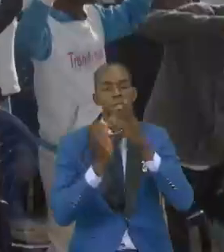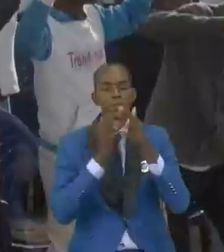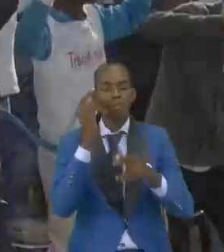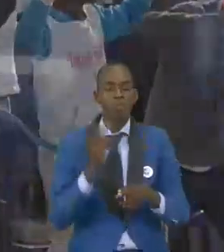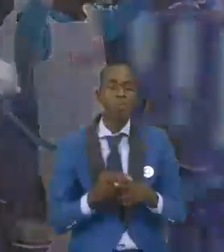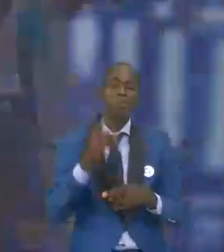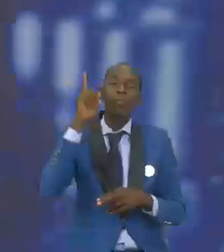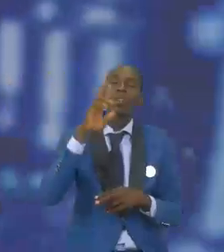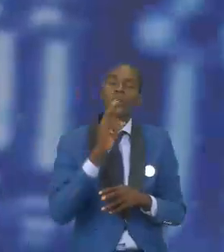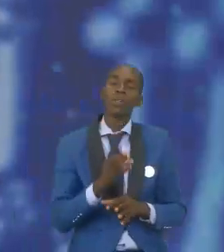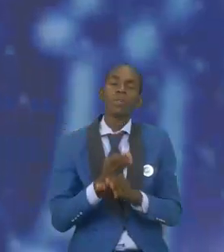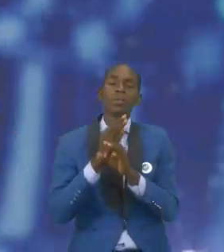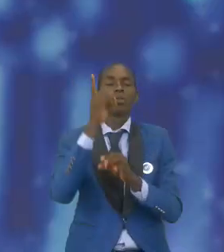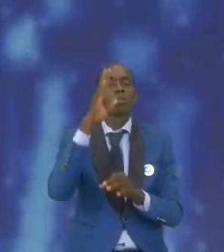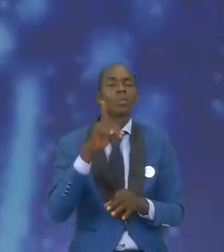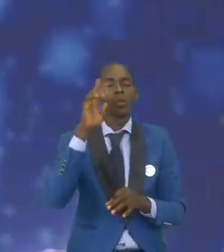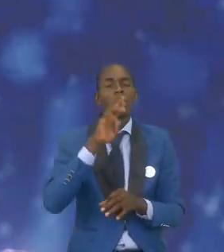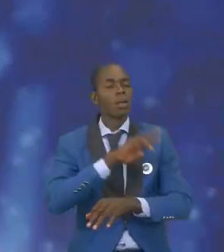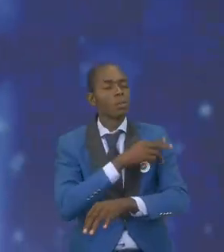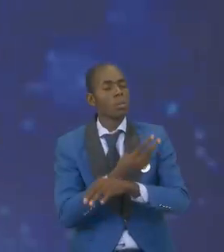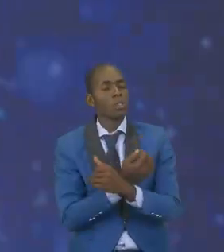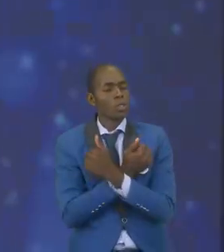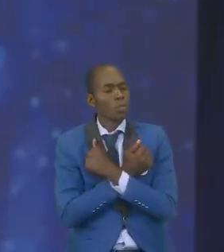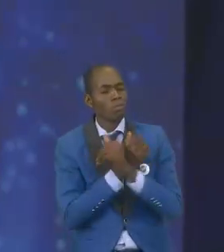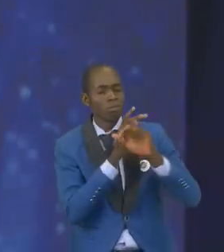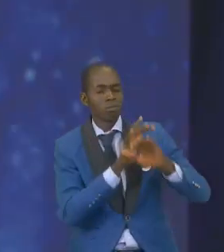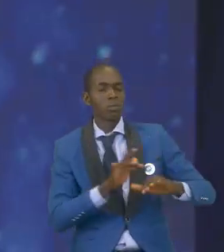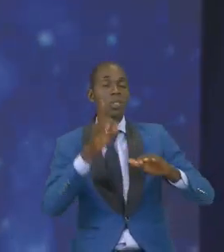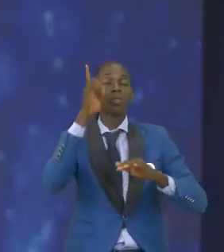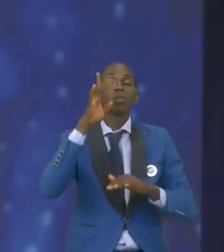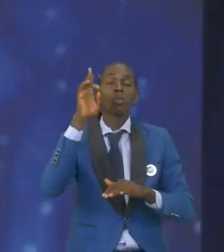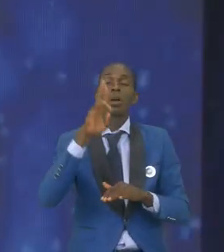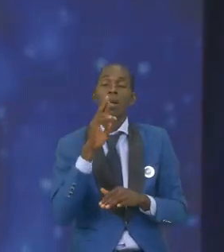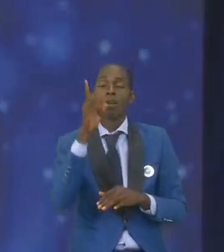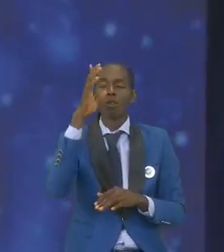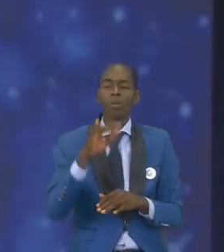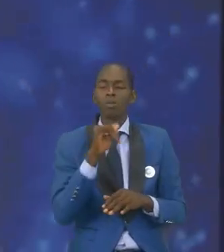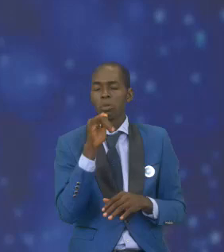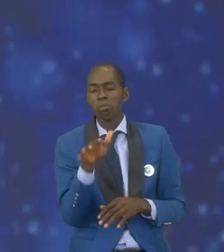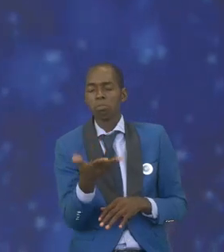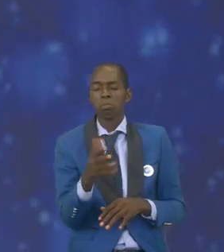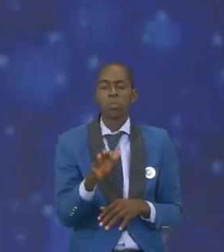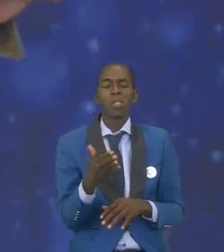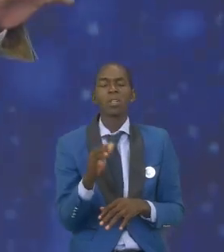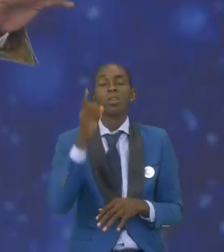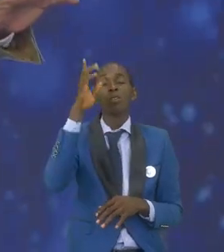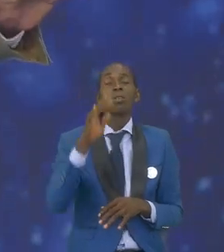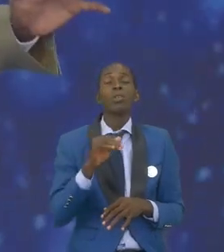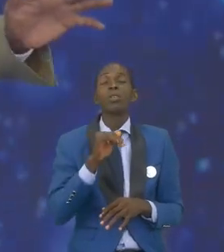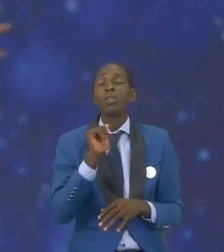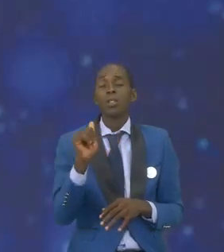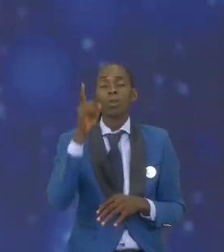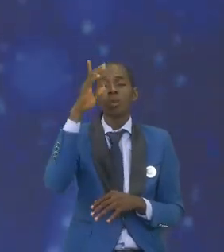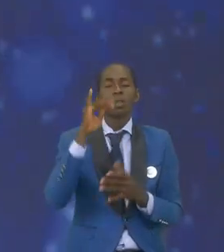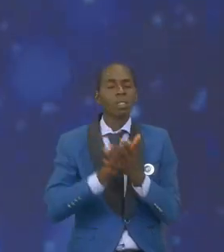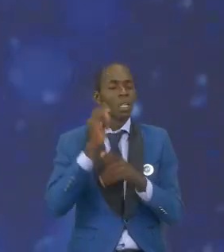faithful God. You're a mighty God. You're a compassionate God. You're a God, an impartial God, a God that cannot fail. I